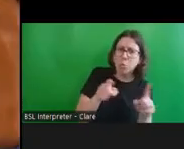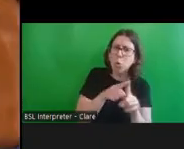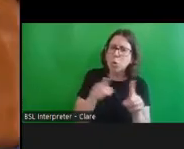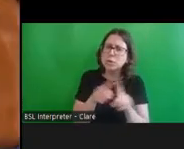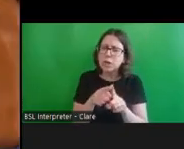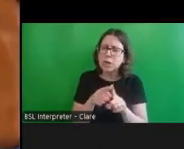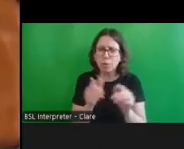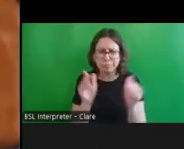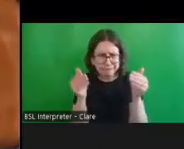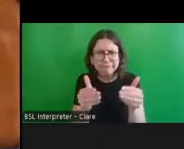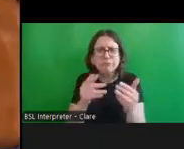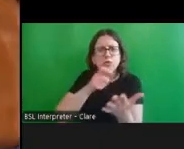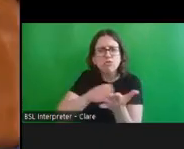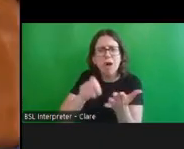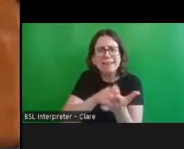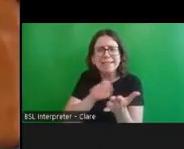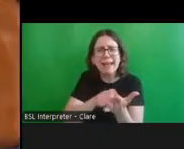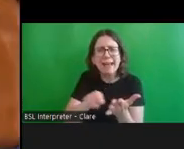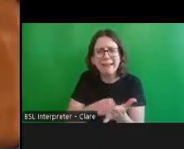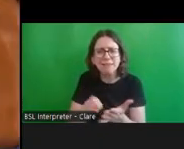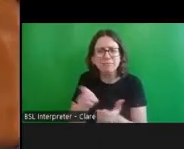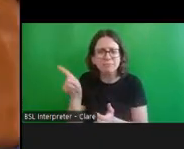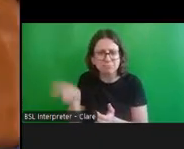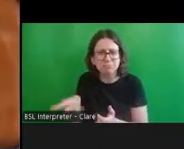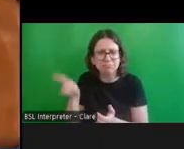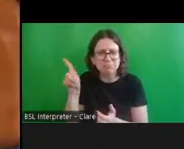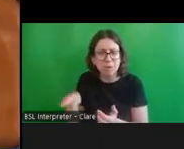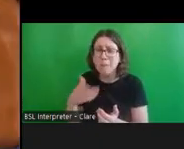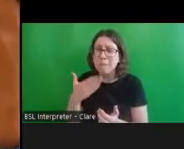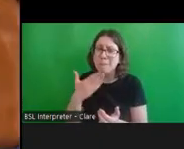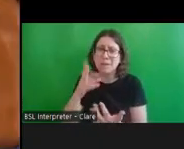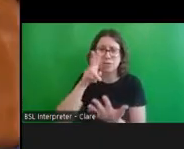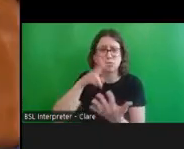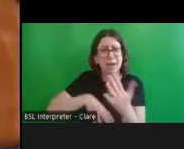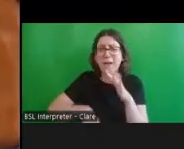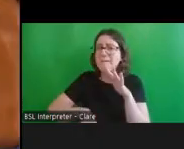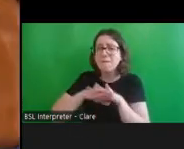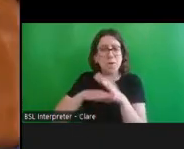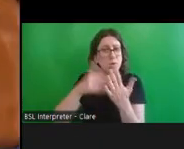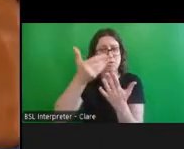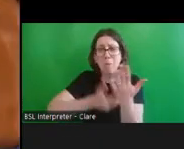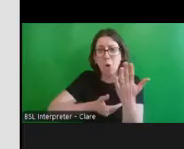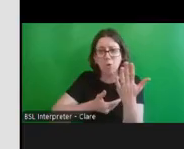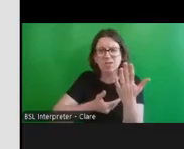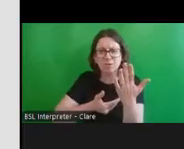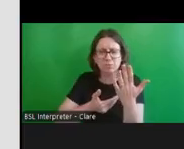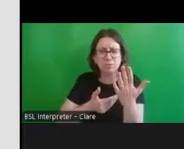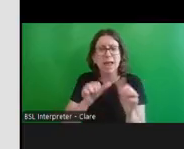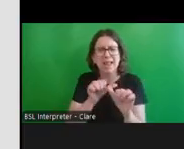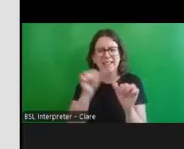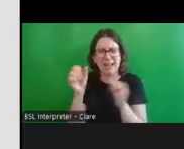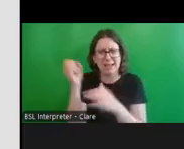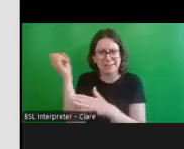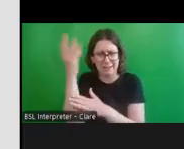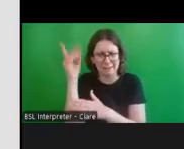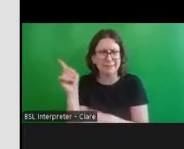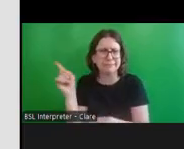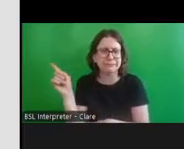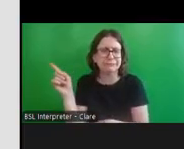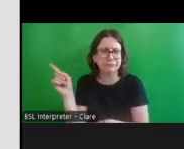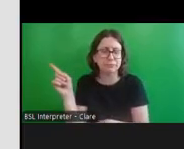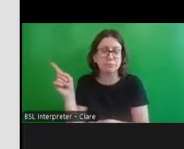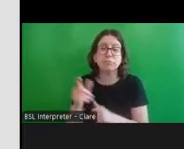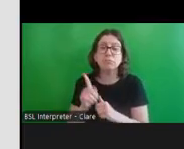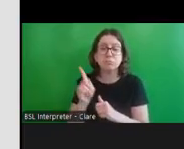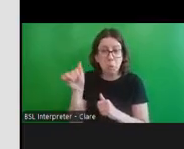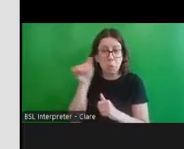writing habits and have a look at the full report. It is really important. If we jump straight to the next slide, David, one of the things that we